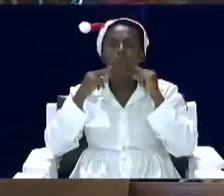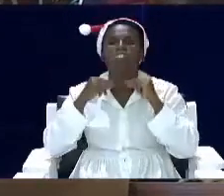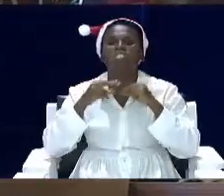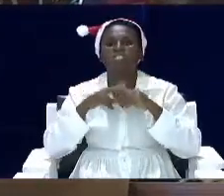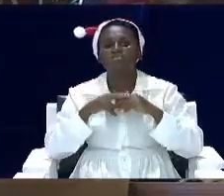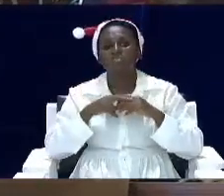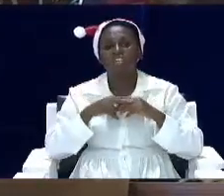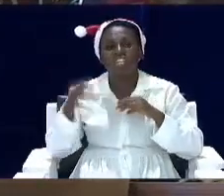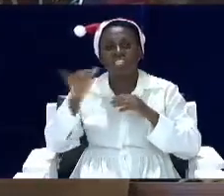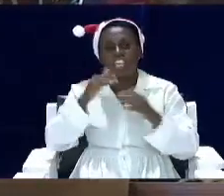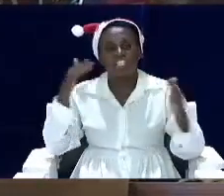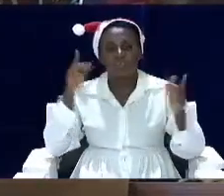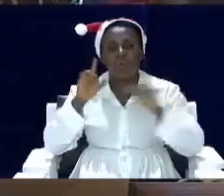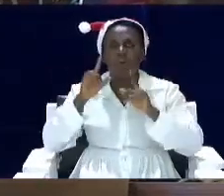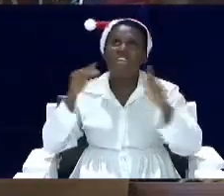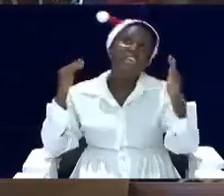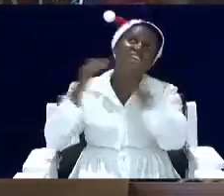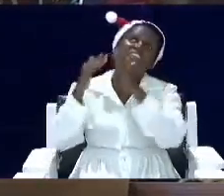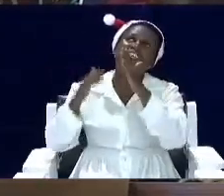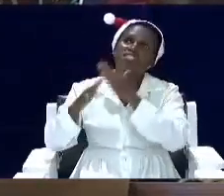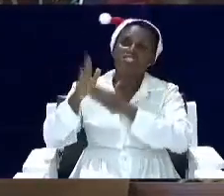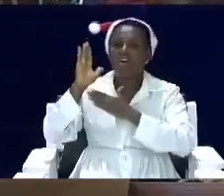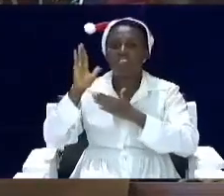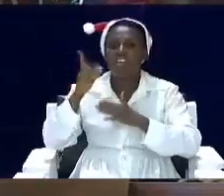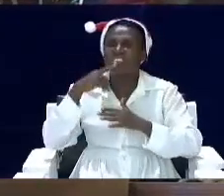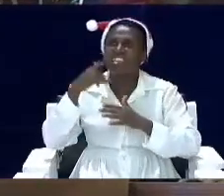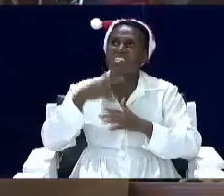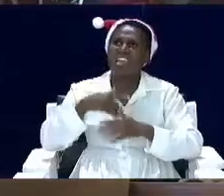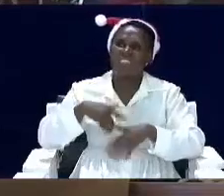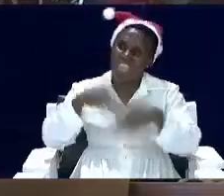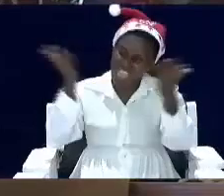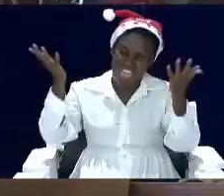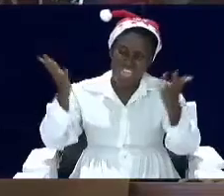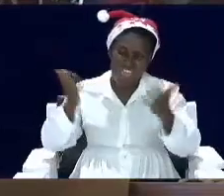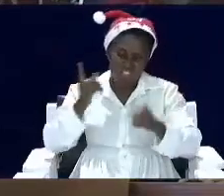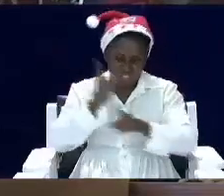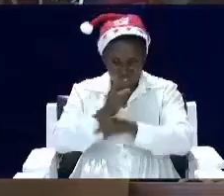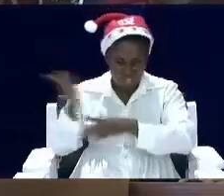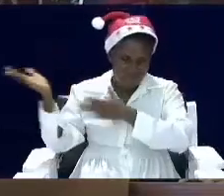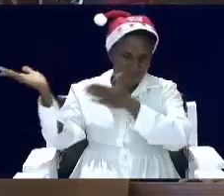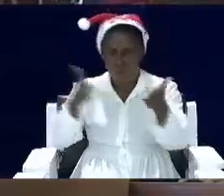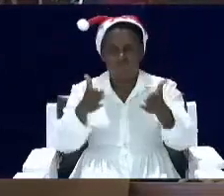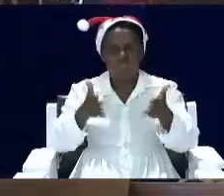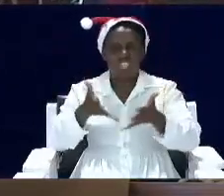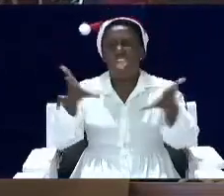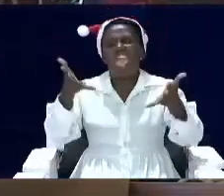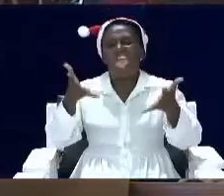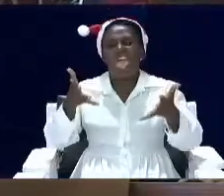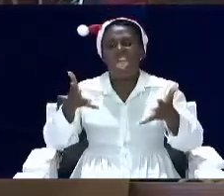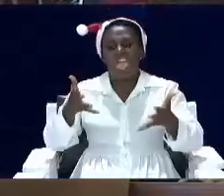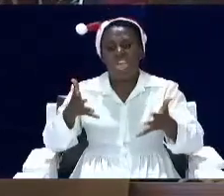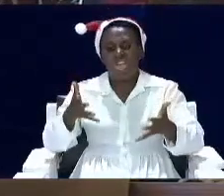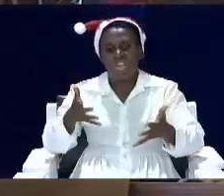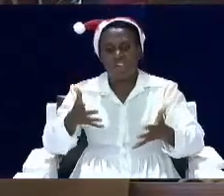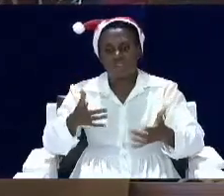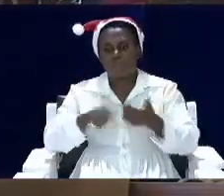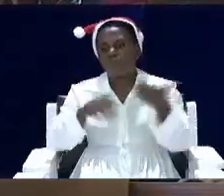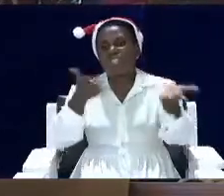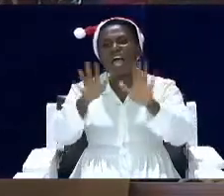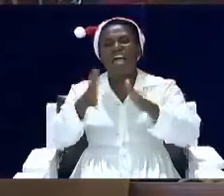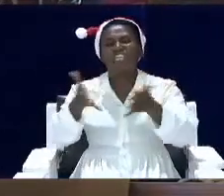They spoke against God. They said, "You brought us here because there are no graves in Egypt." They were